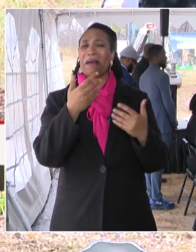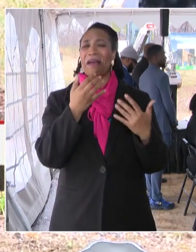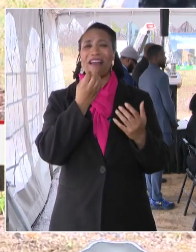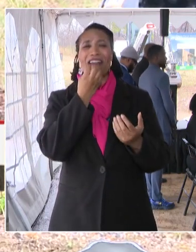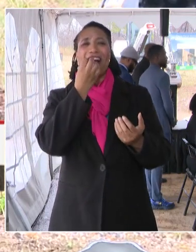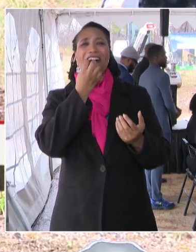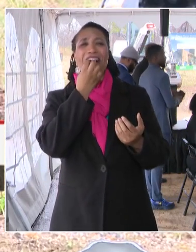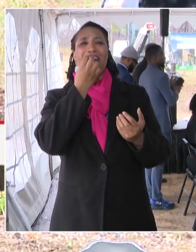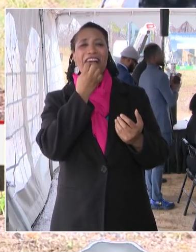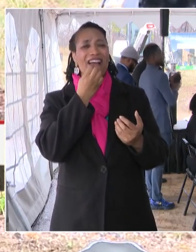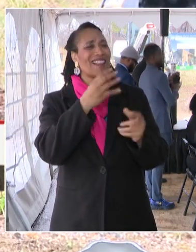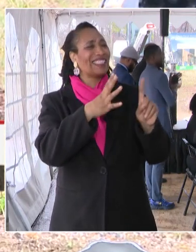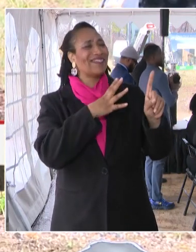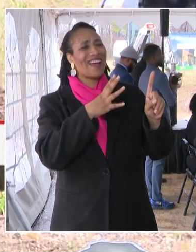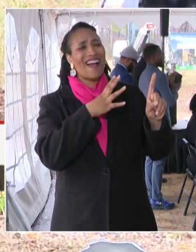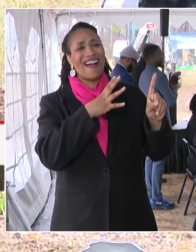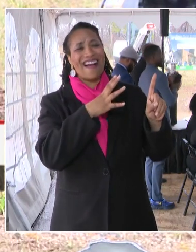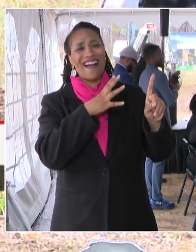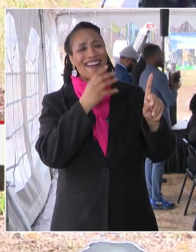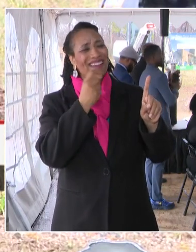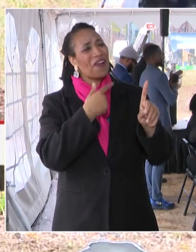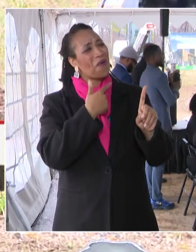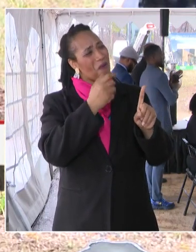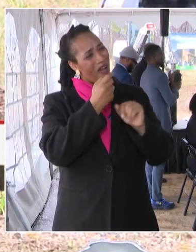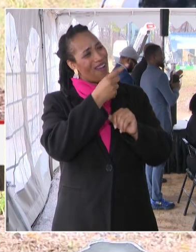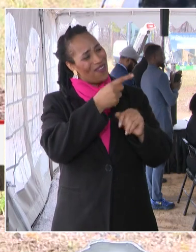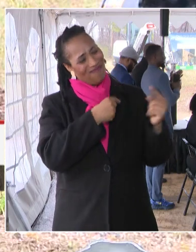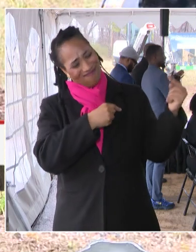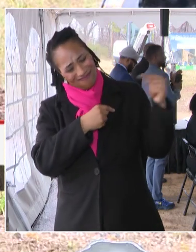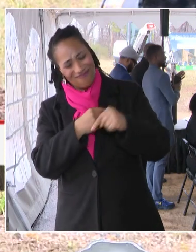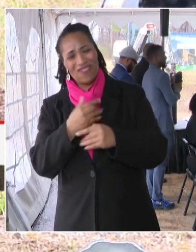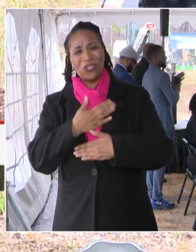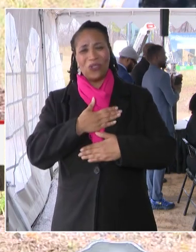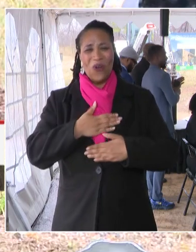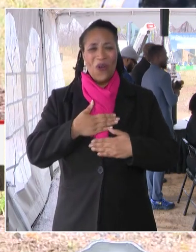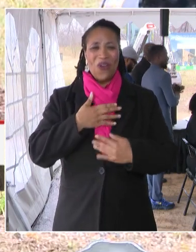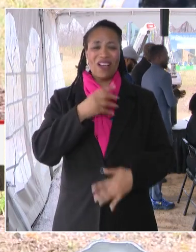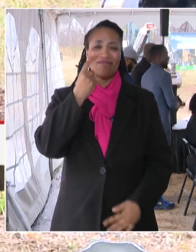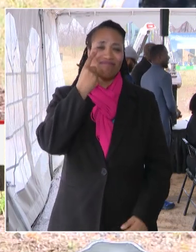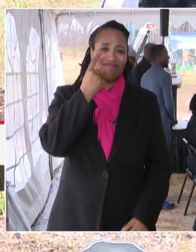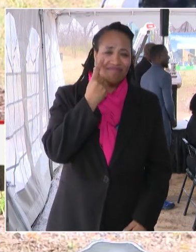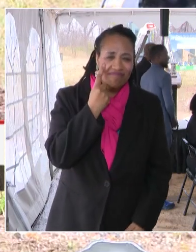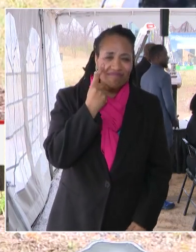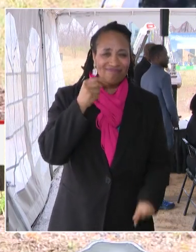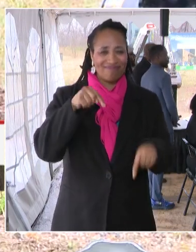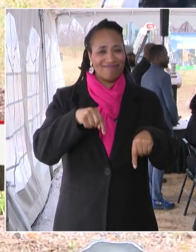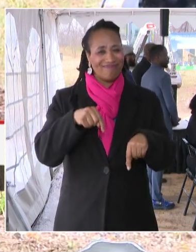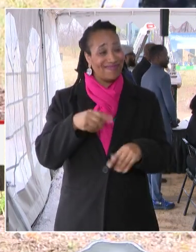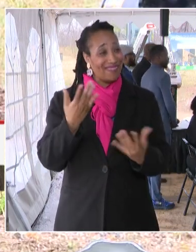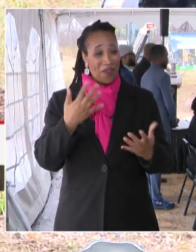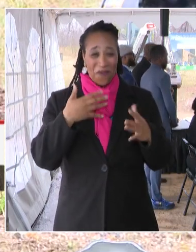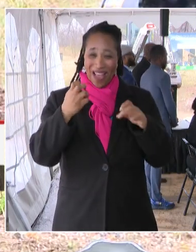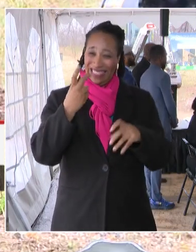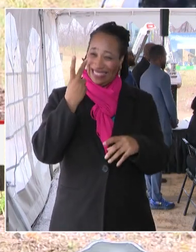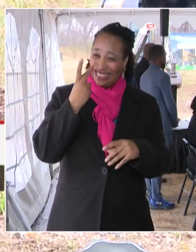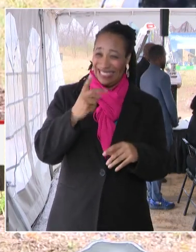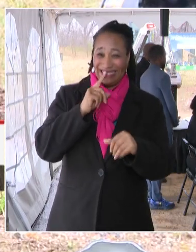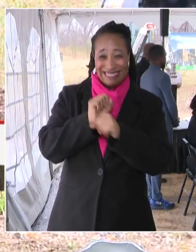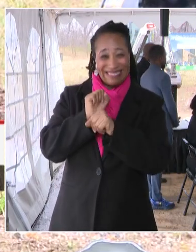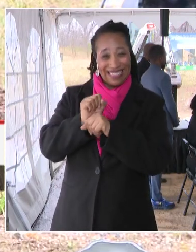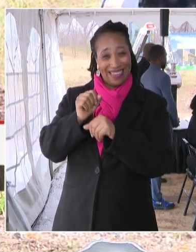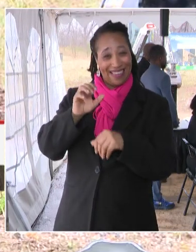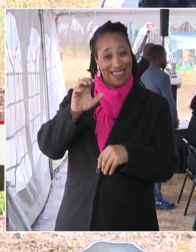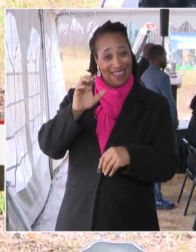thank you, and we cannot wait to have child care facility back in our portfolio. We are